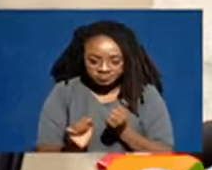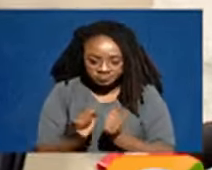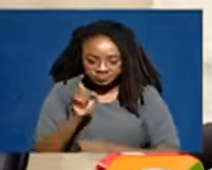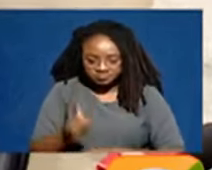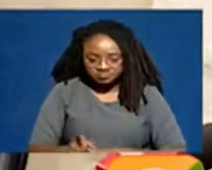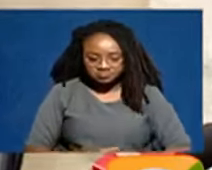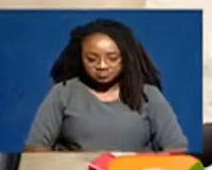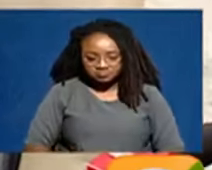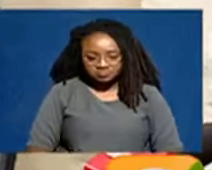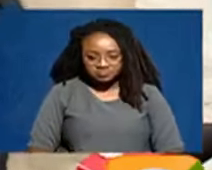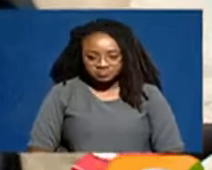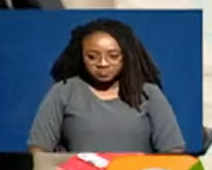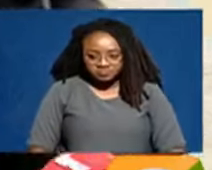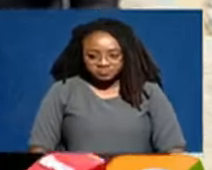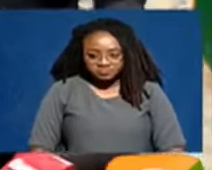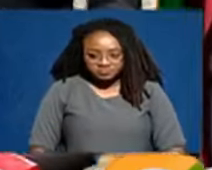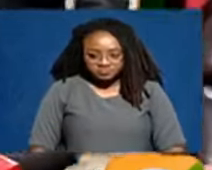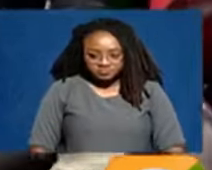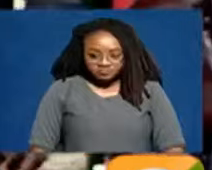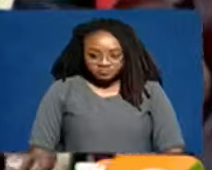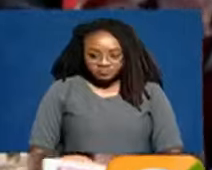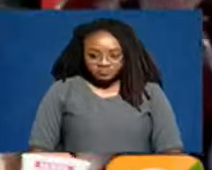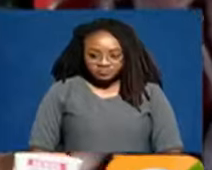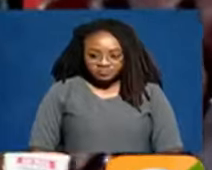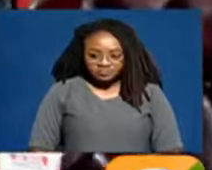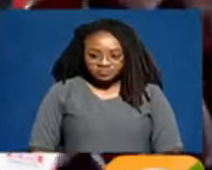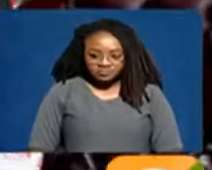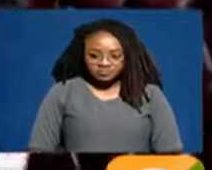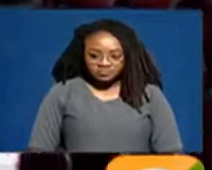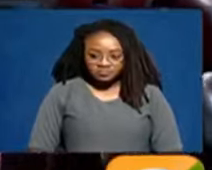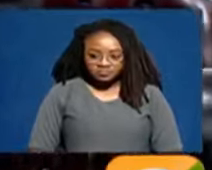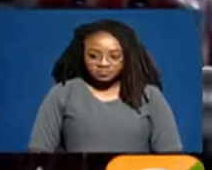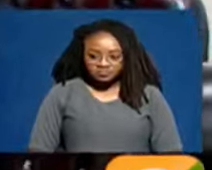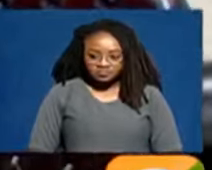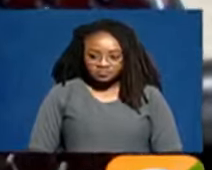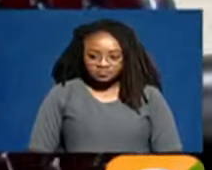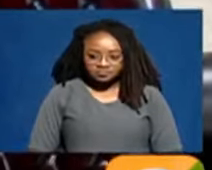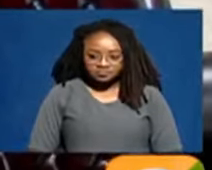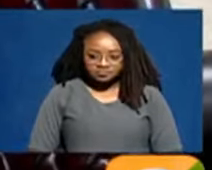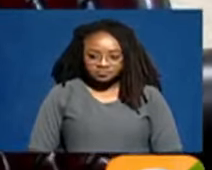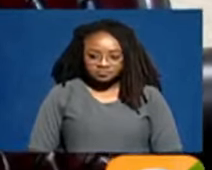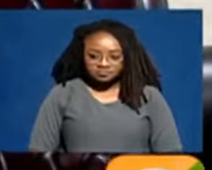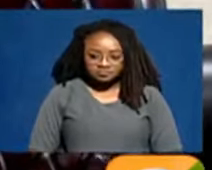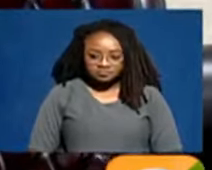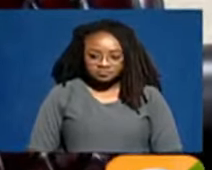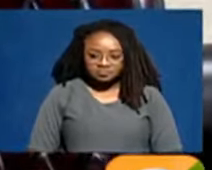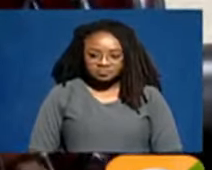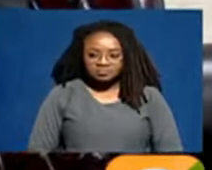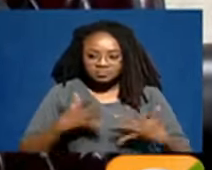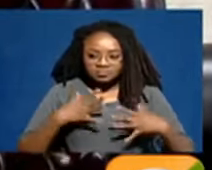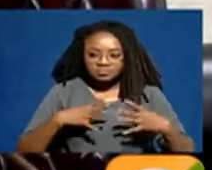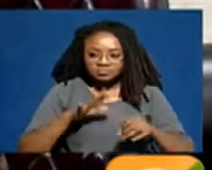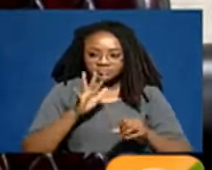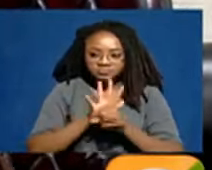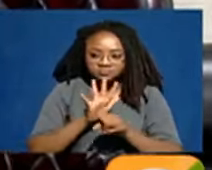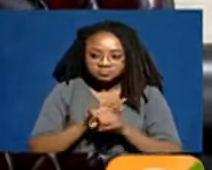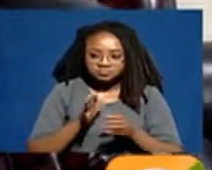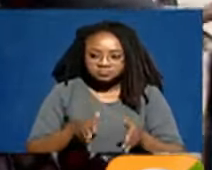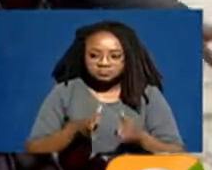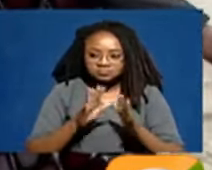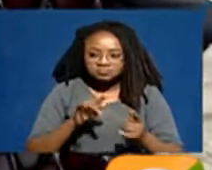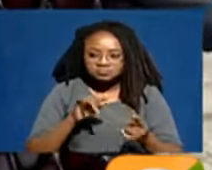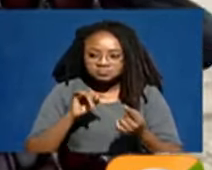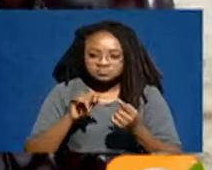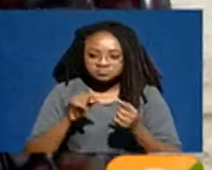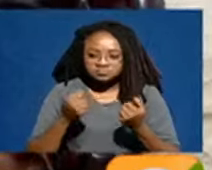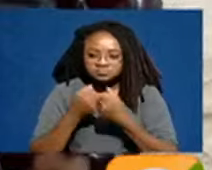In a hastily organized news conference, amidst a deep national disquiet over the growing number of road fatalities, CS Murkomen, flanked